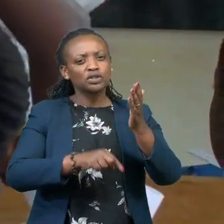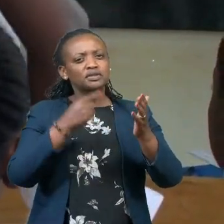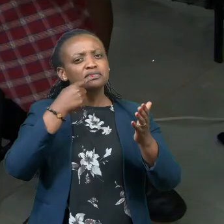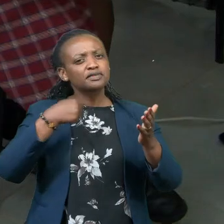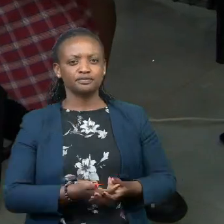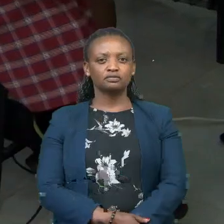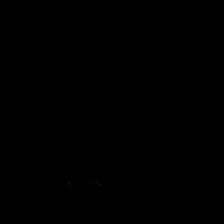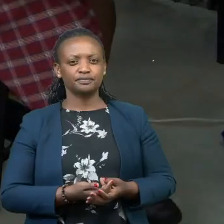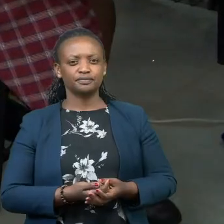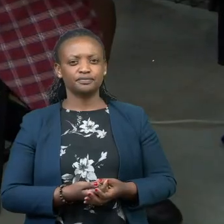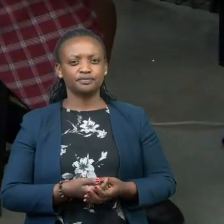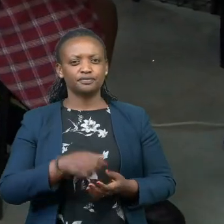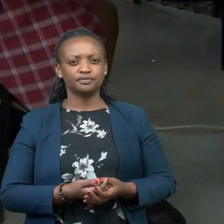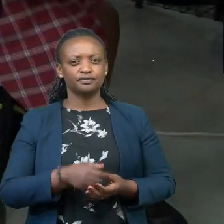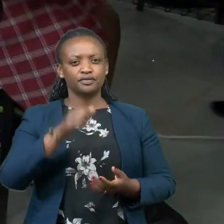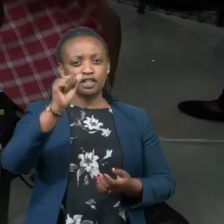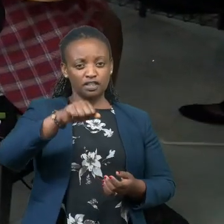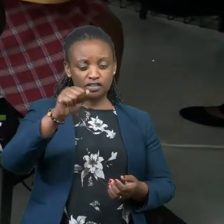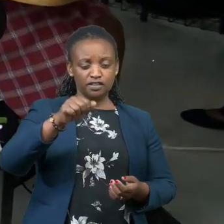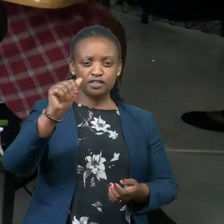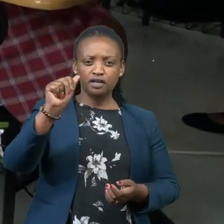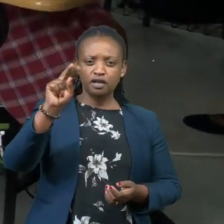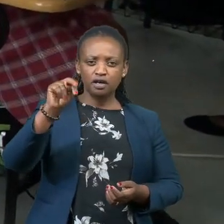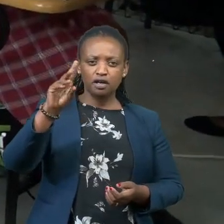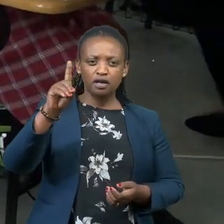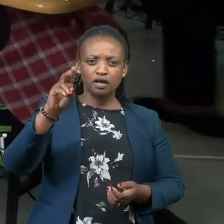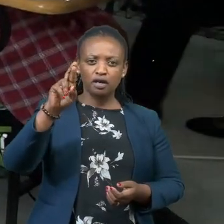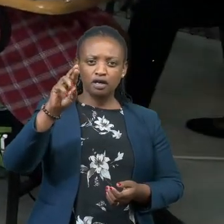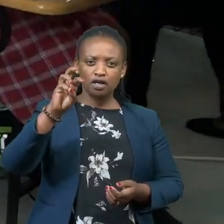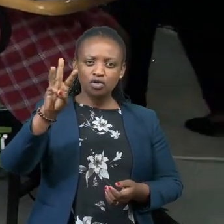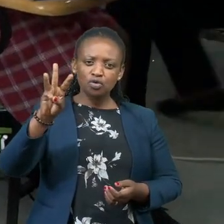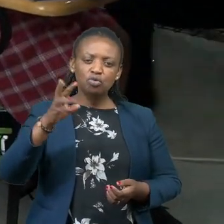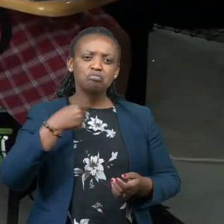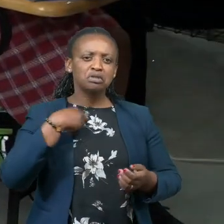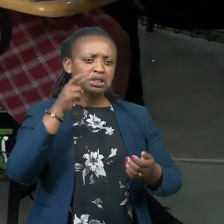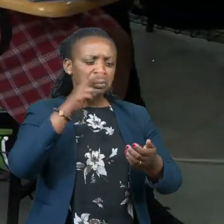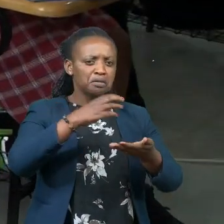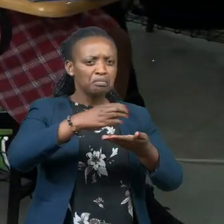here? Yes, Andrew.